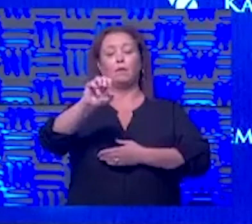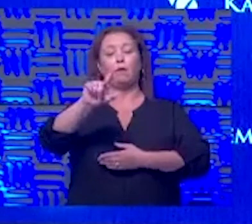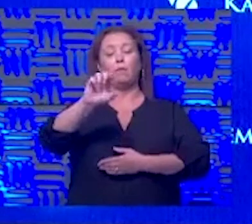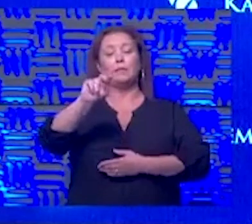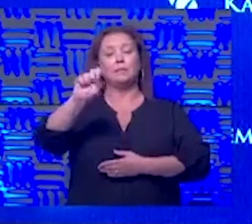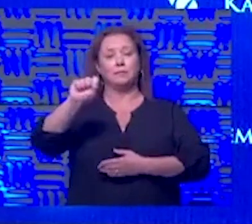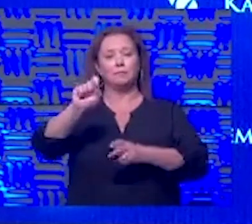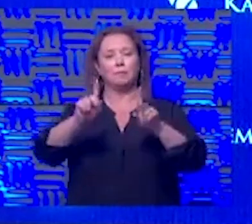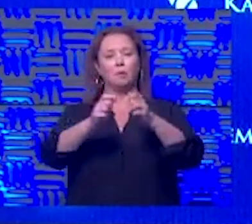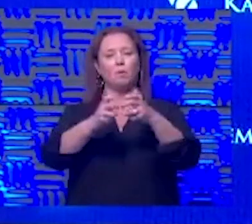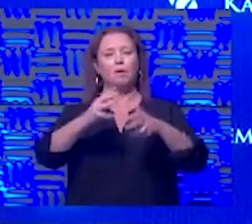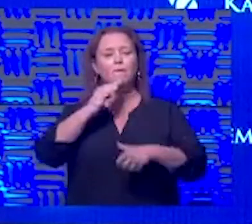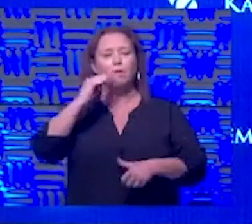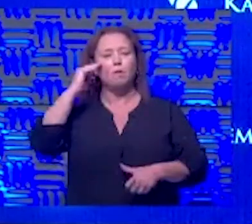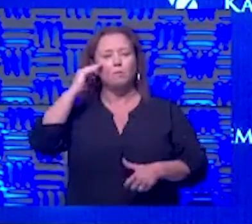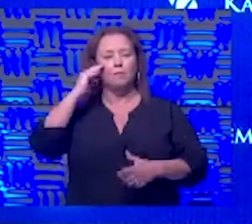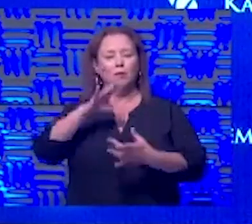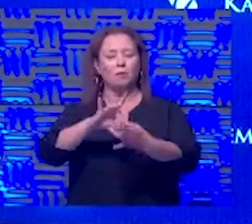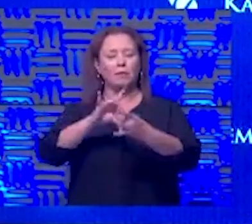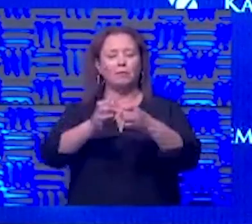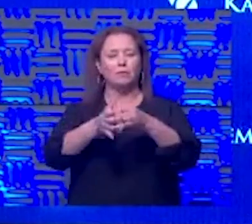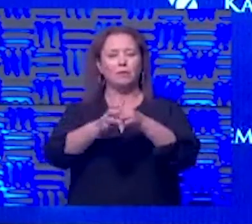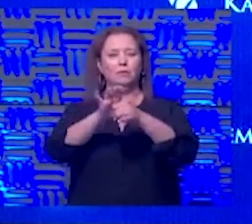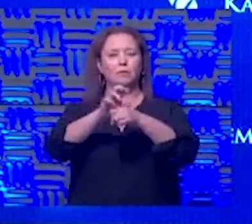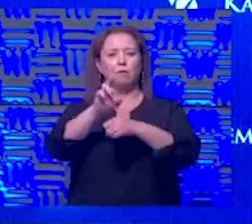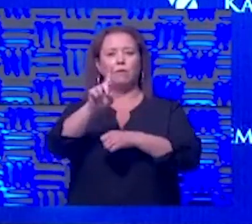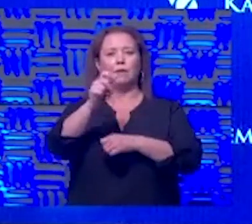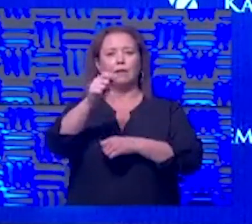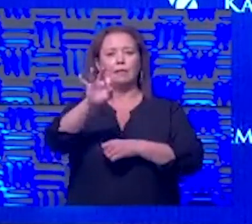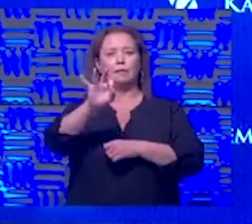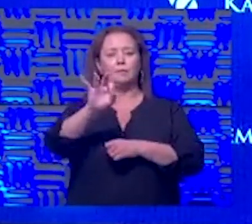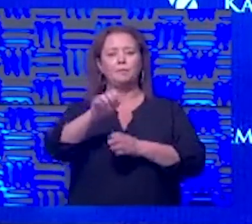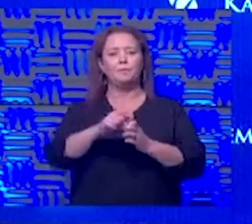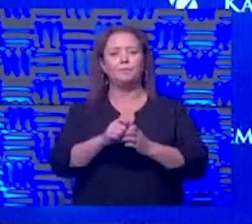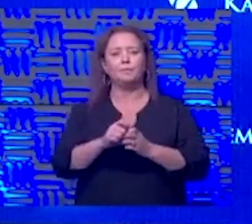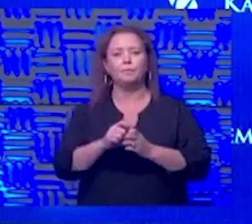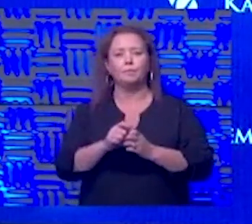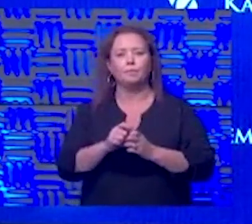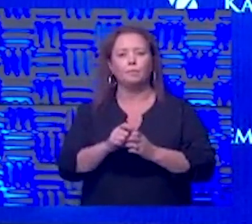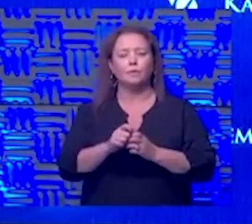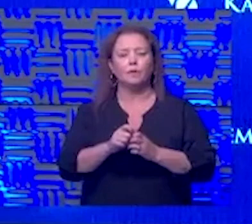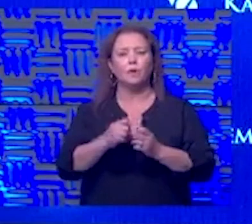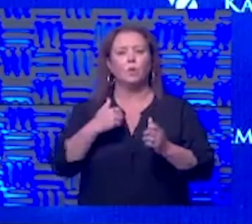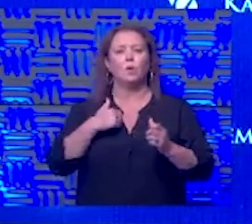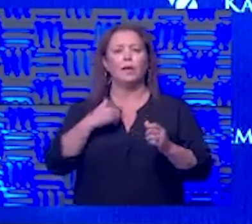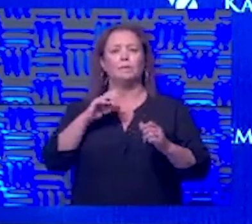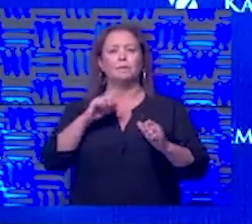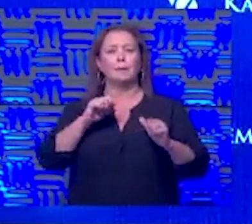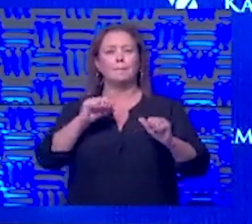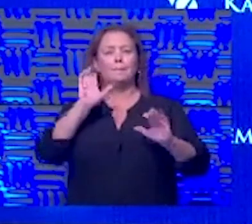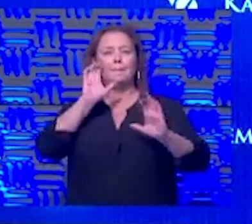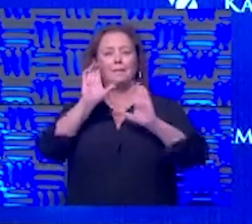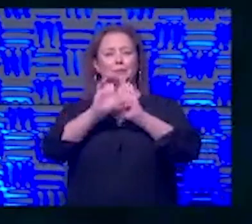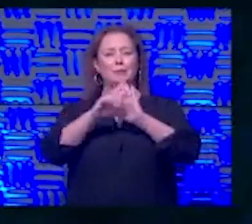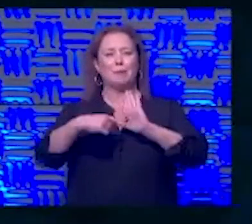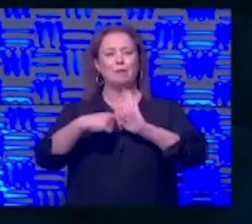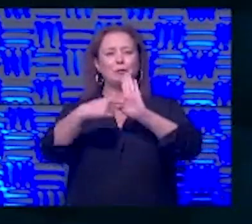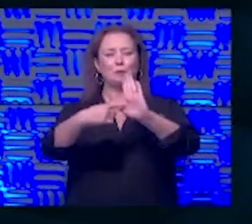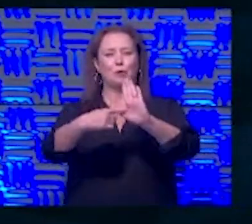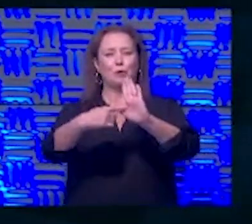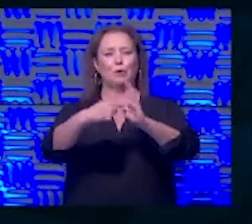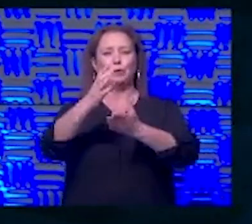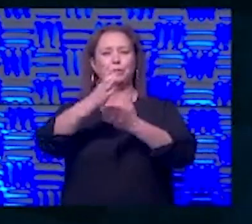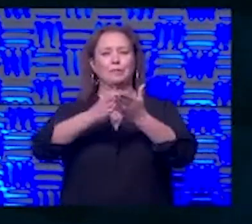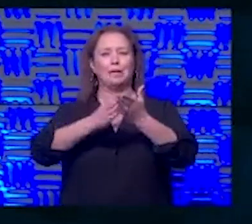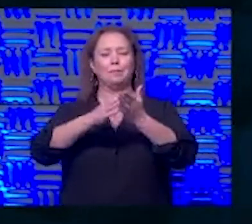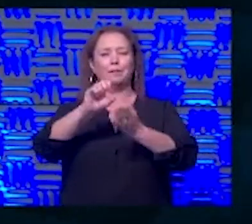community relative to COVID-19. Hey, you know, a couple other things. We have some photos that are going to wrap up our show today. Some are